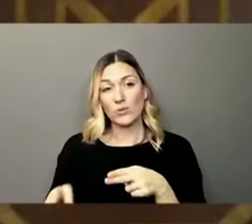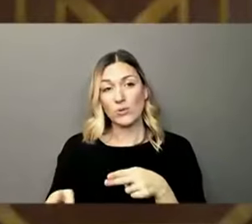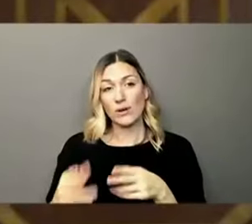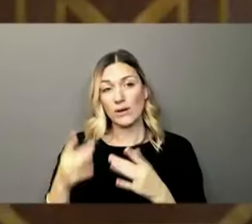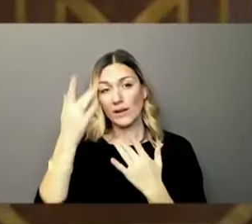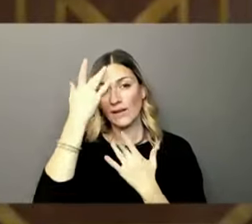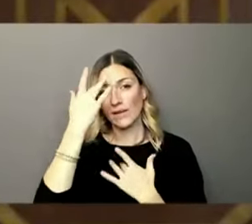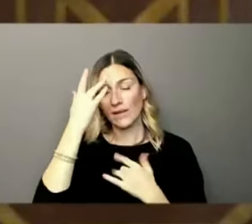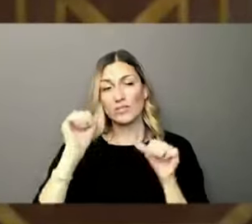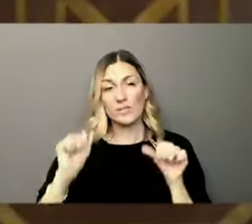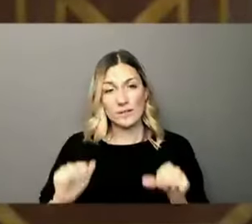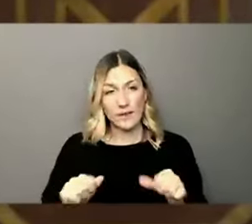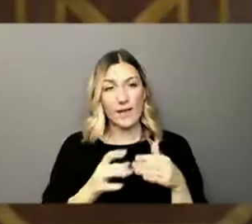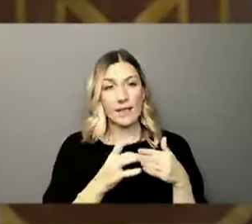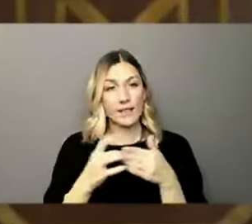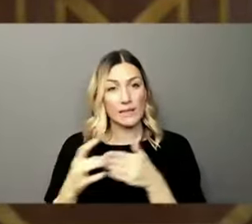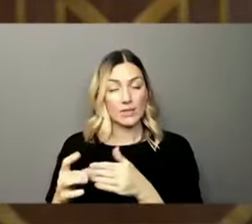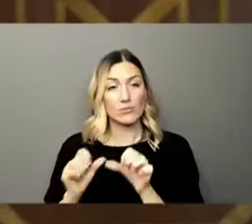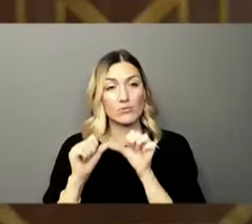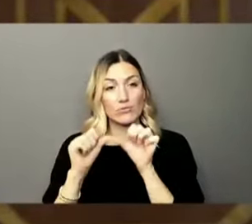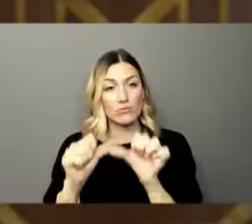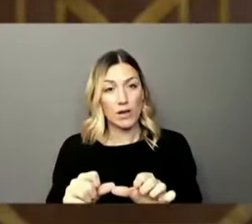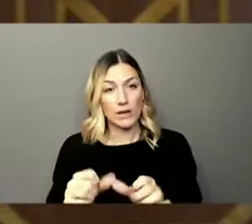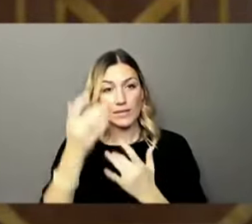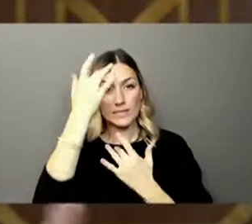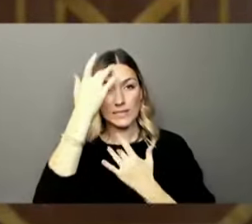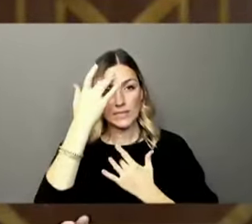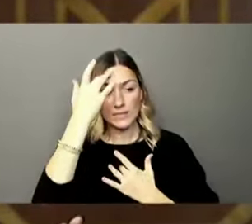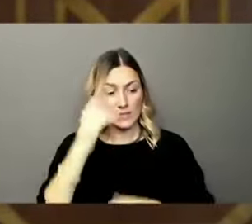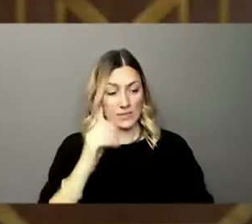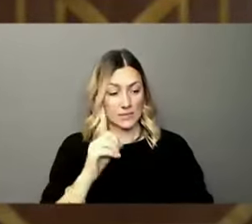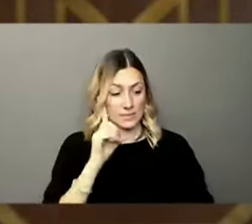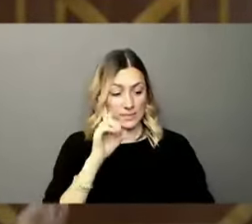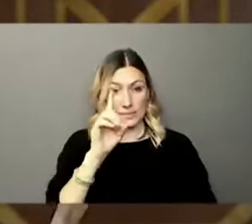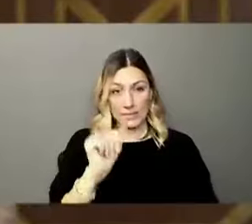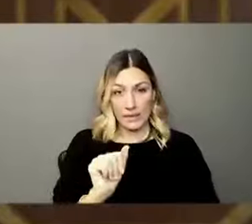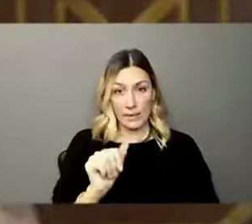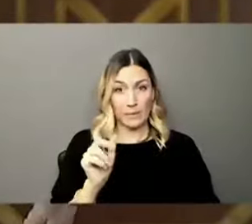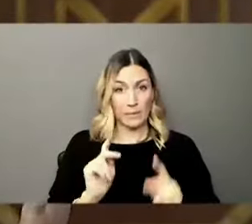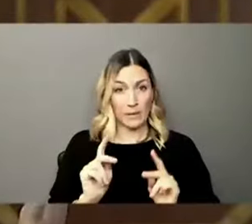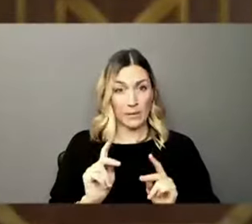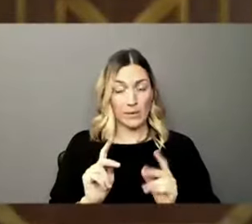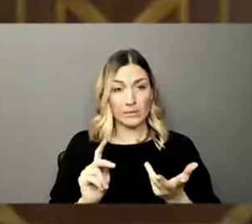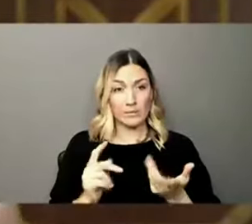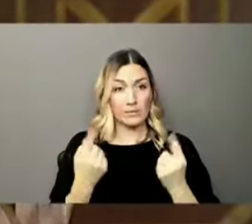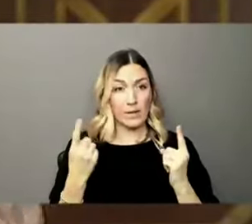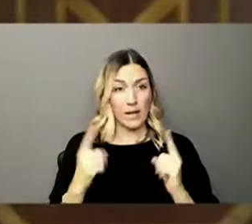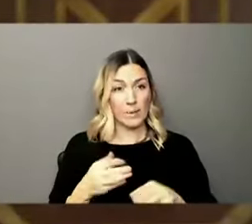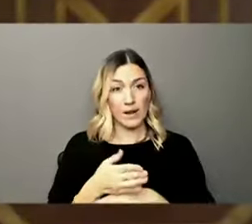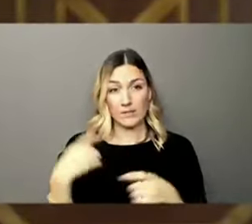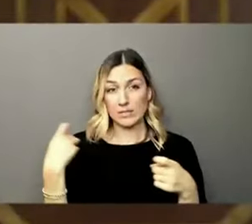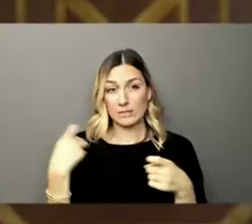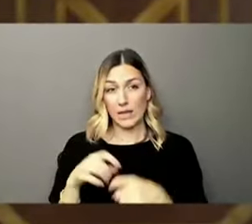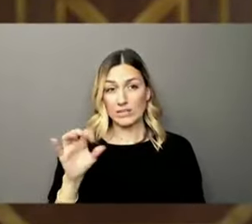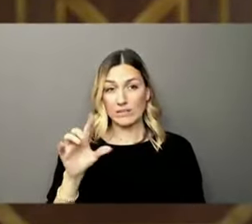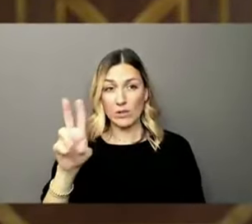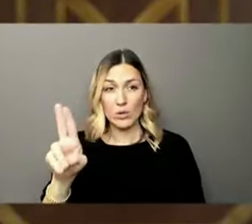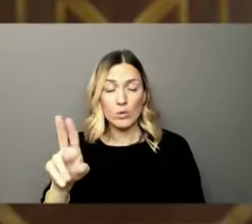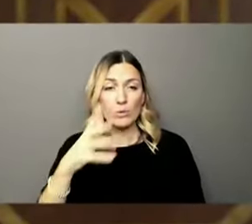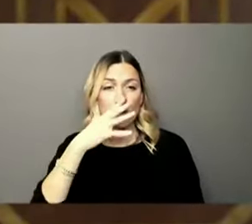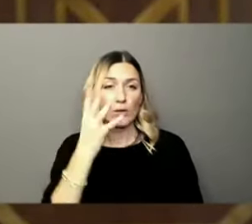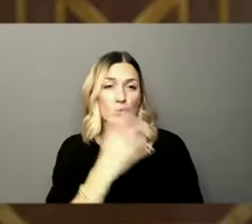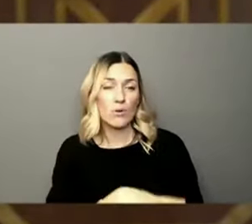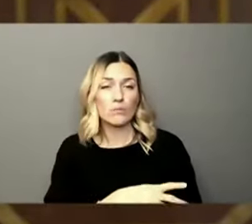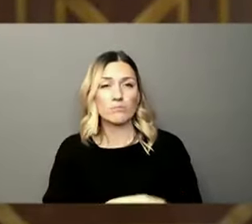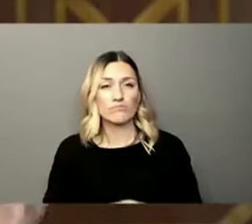chronic disease, that pandemics disable people. And this is not new. It happened after the Spanish flu, but we just ignored it. We just swept it under the